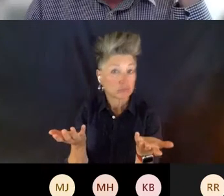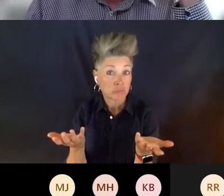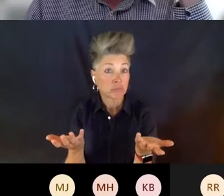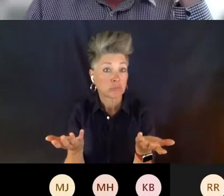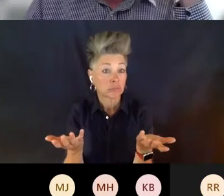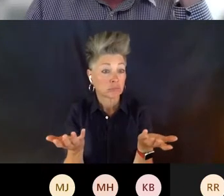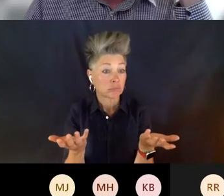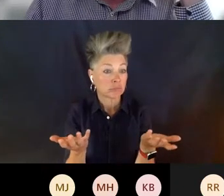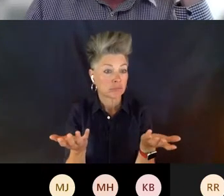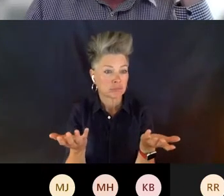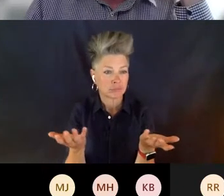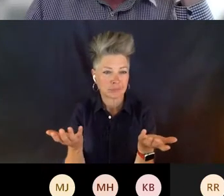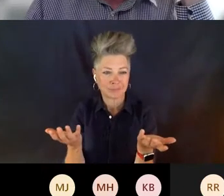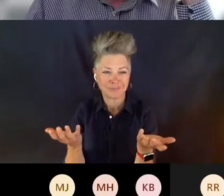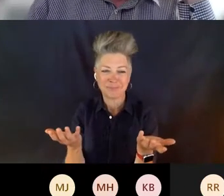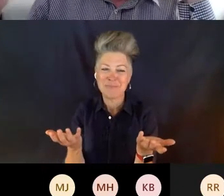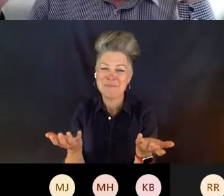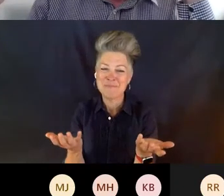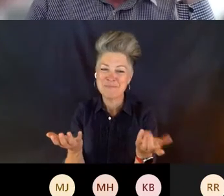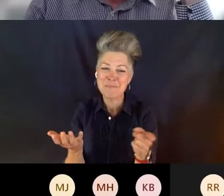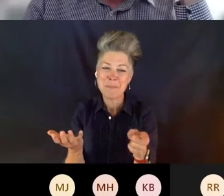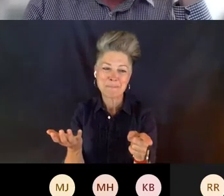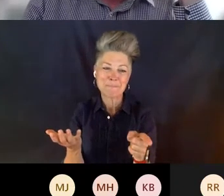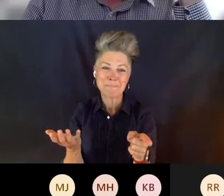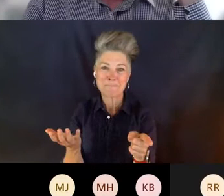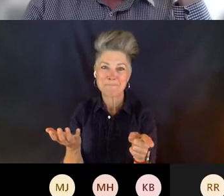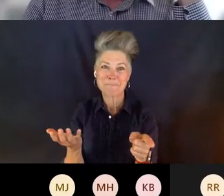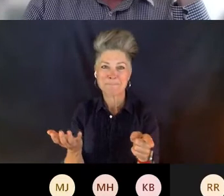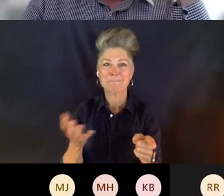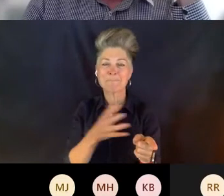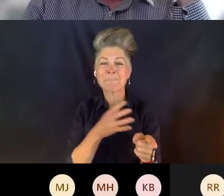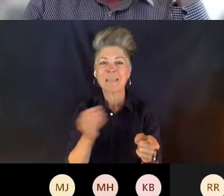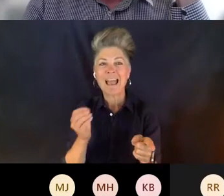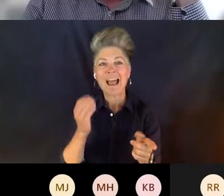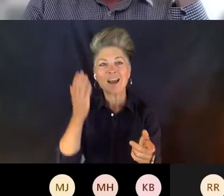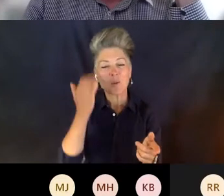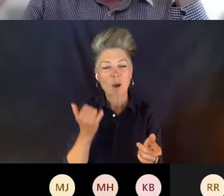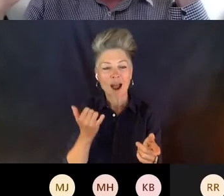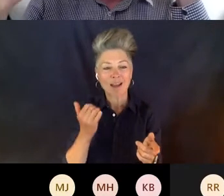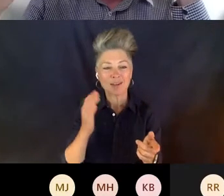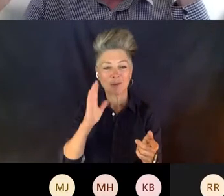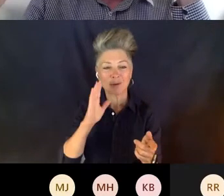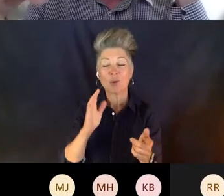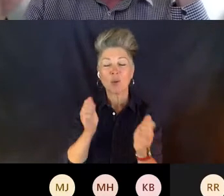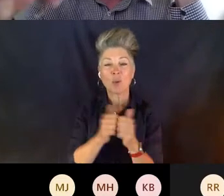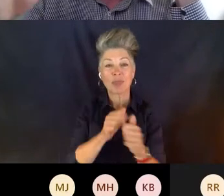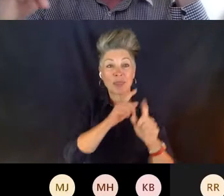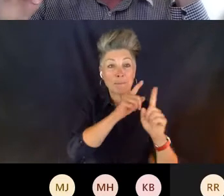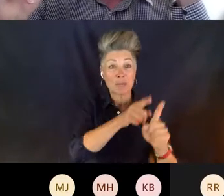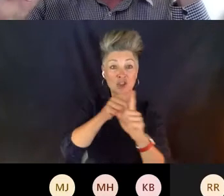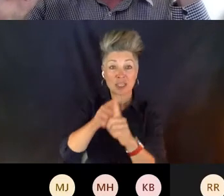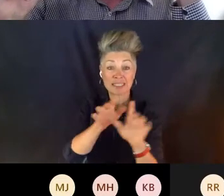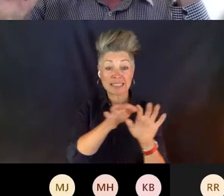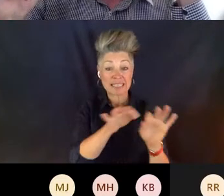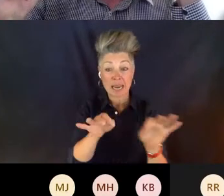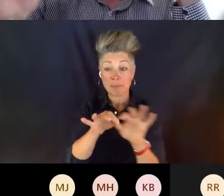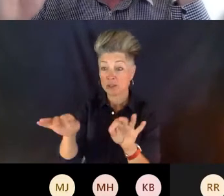And why do you know that the mission statements that we've created, why do you know that we can achieve this